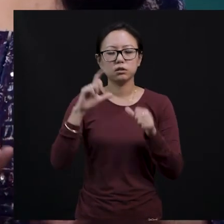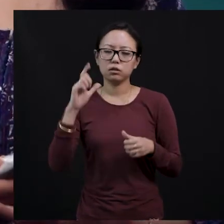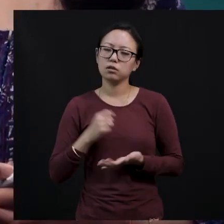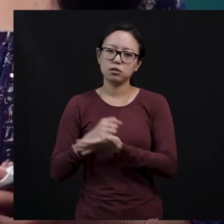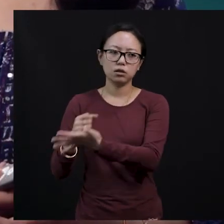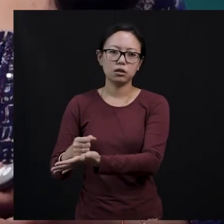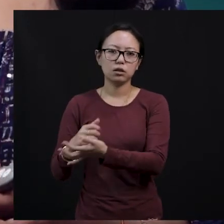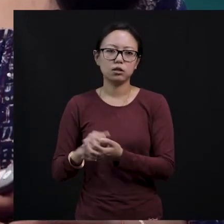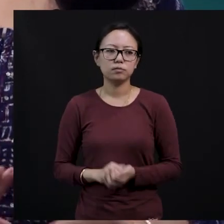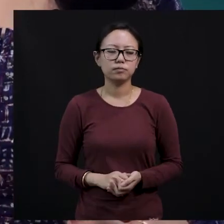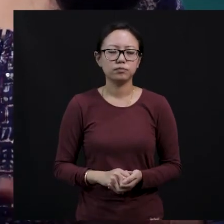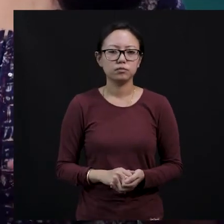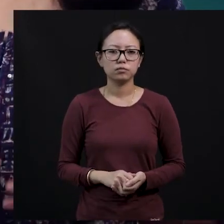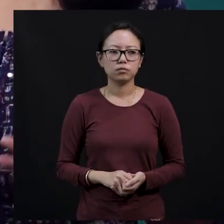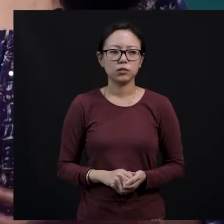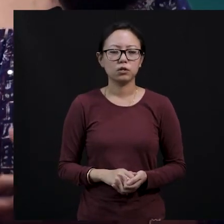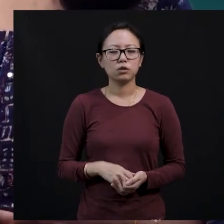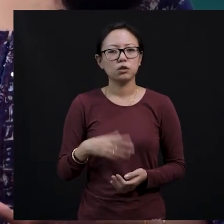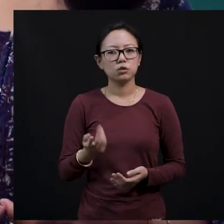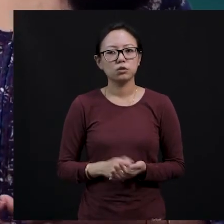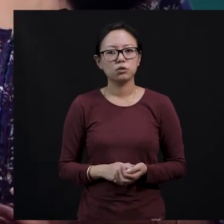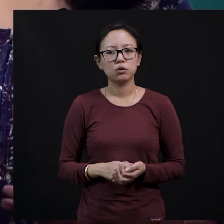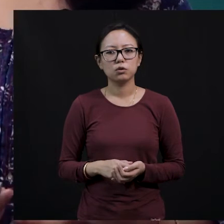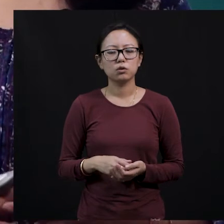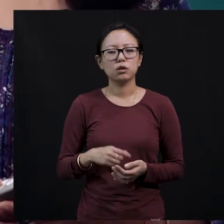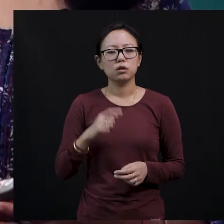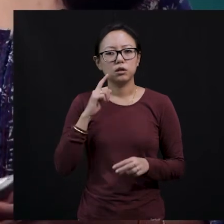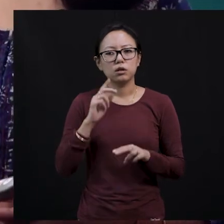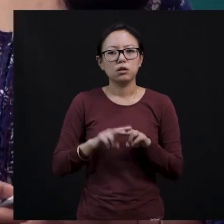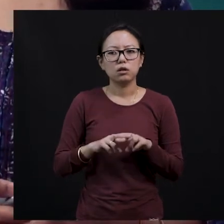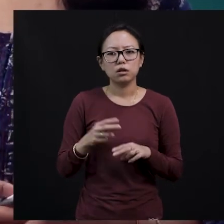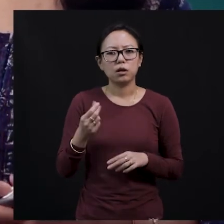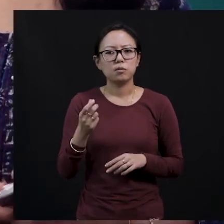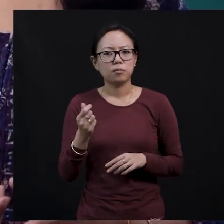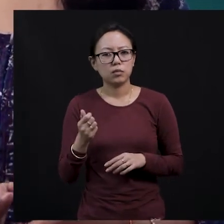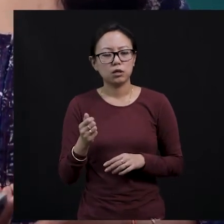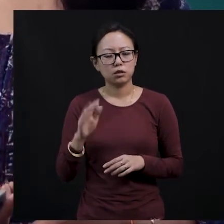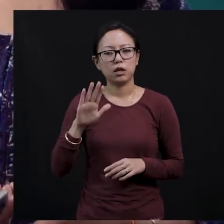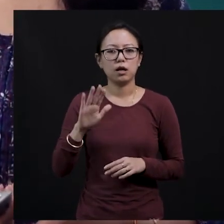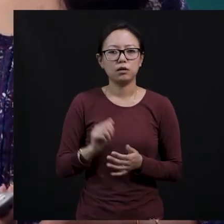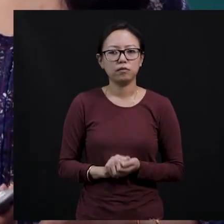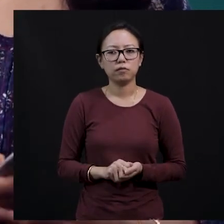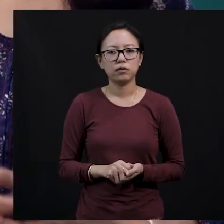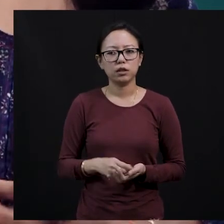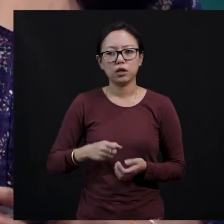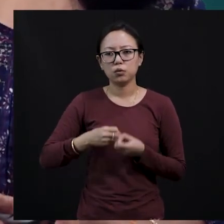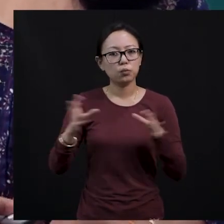that the money that you earn is not wasted here. Instead, you can use it for your